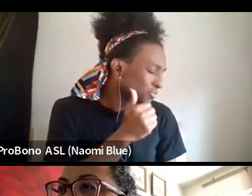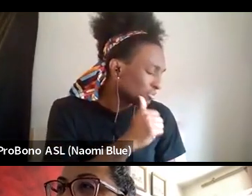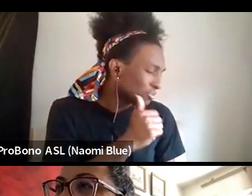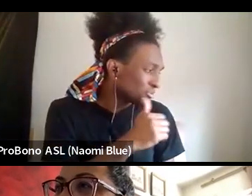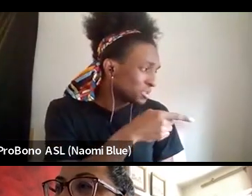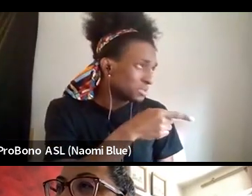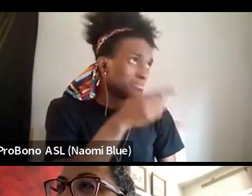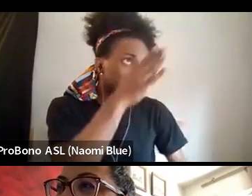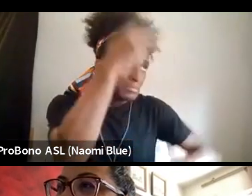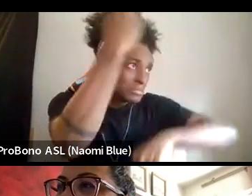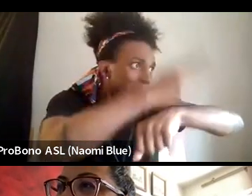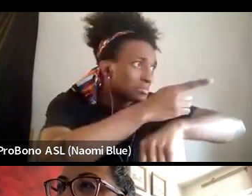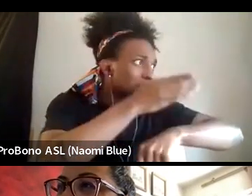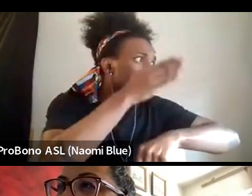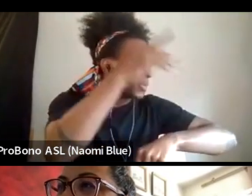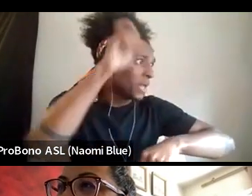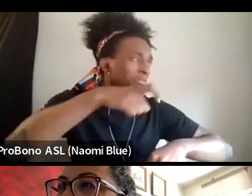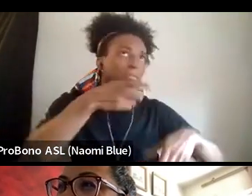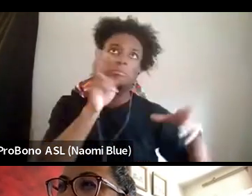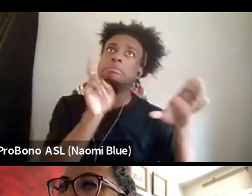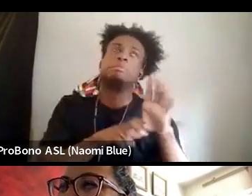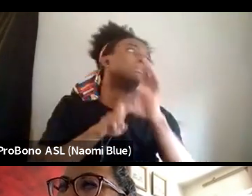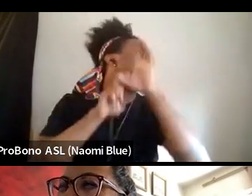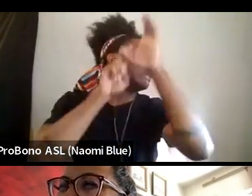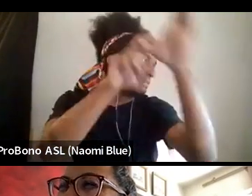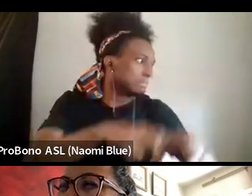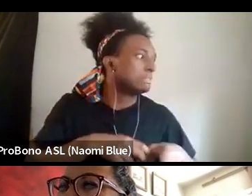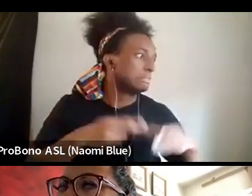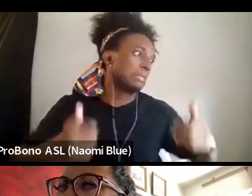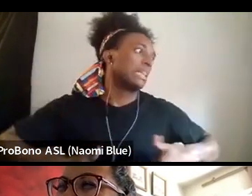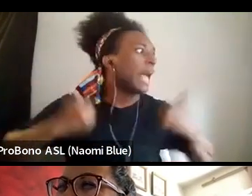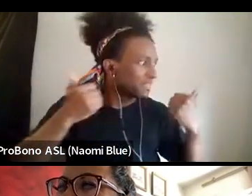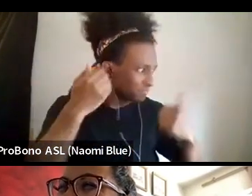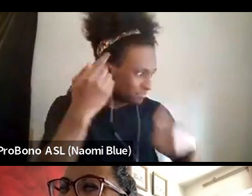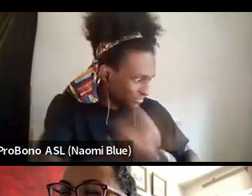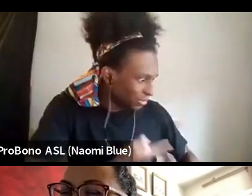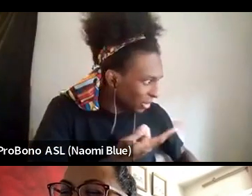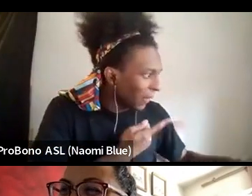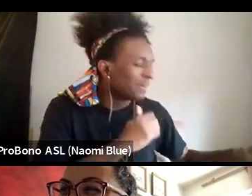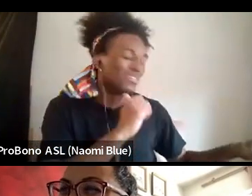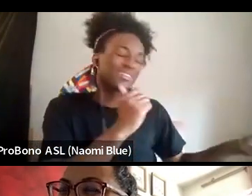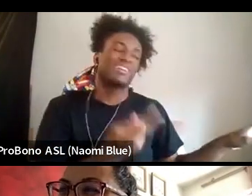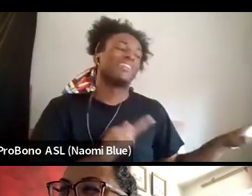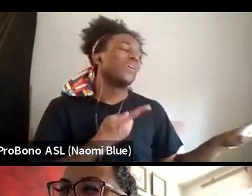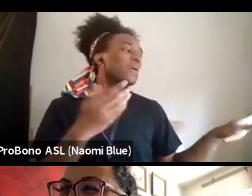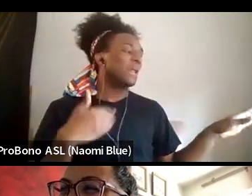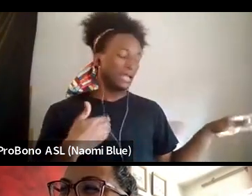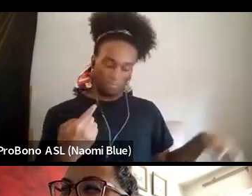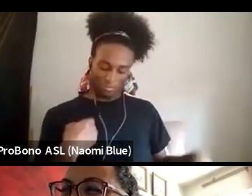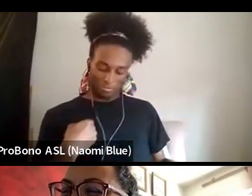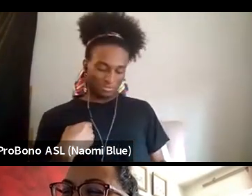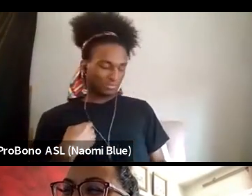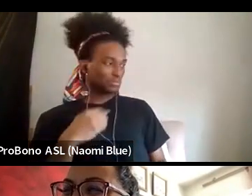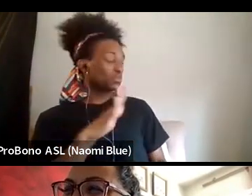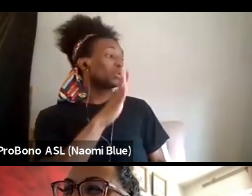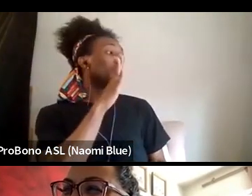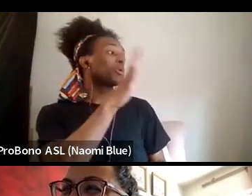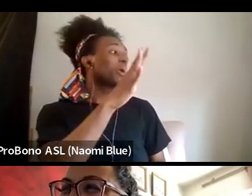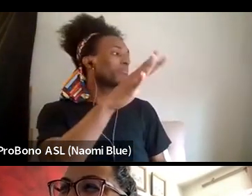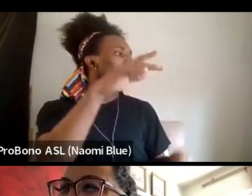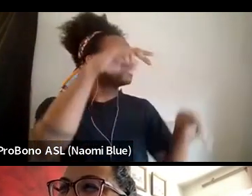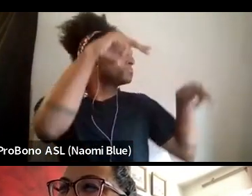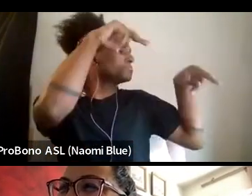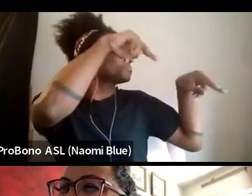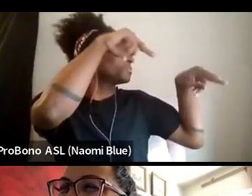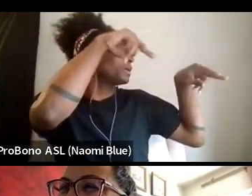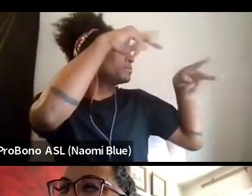this ride called life all by yourself. Well, not by yourself. You'll have me and your grandma watching over you. You know